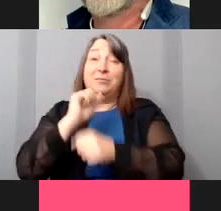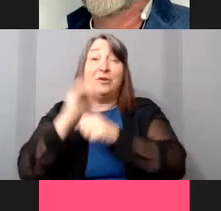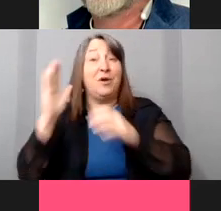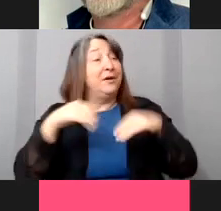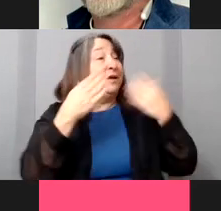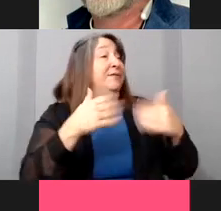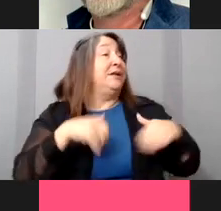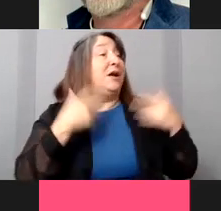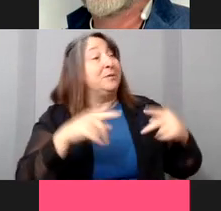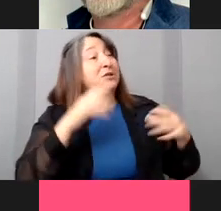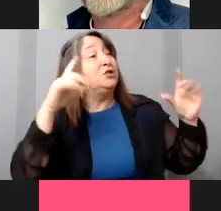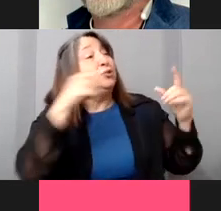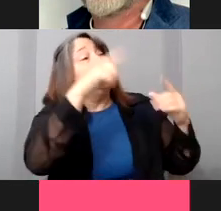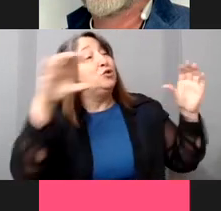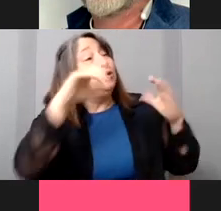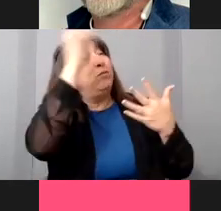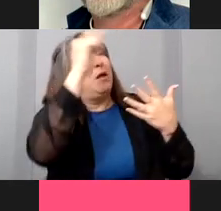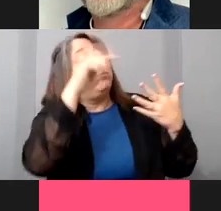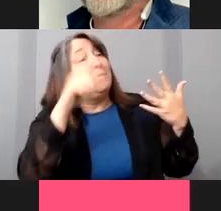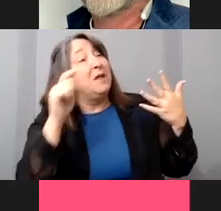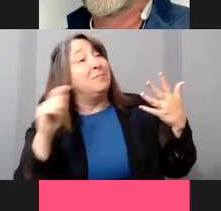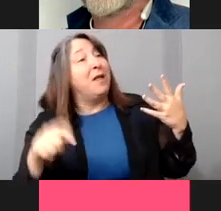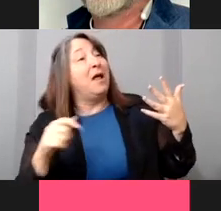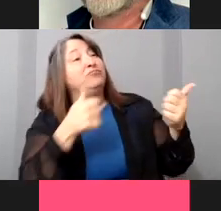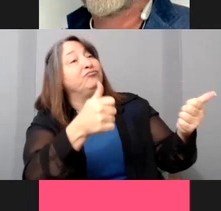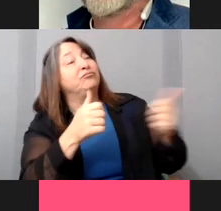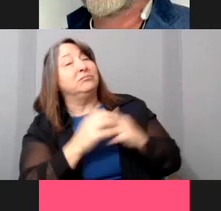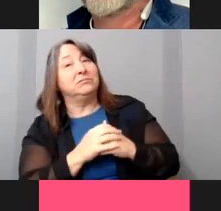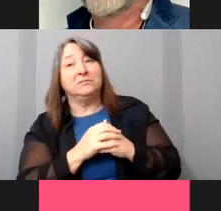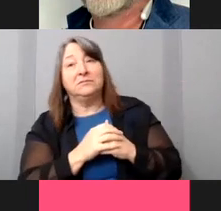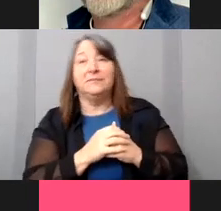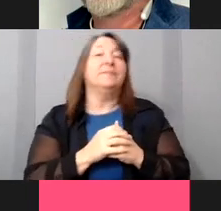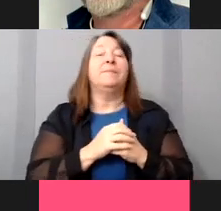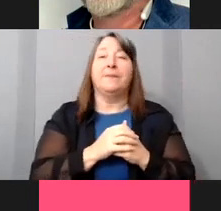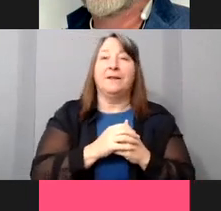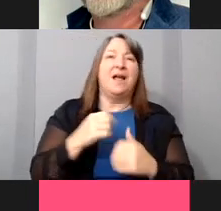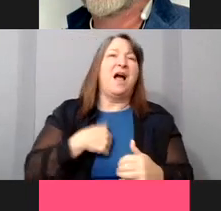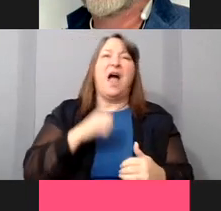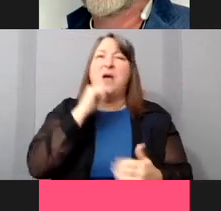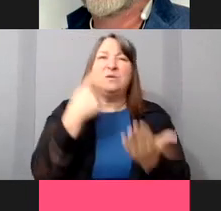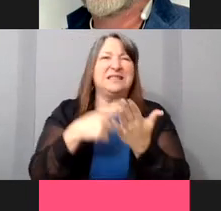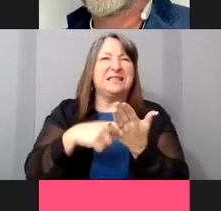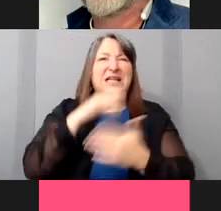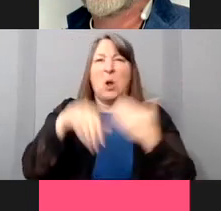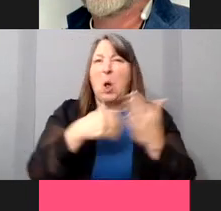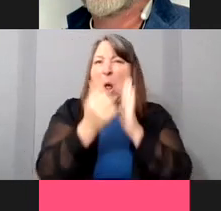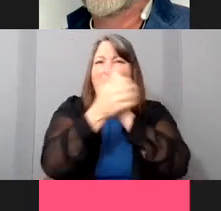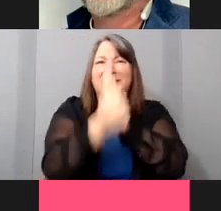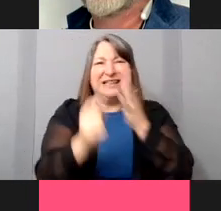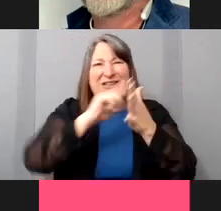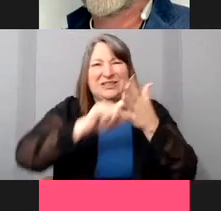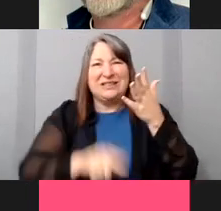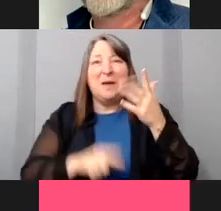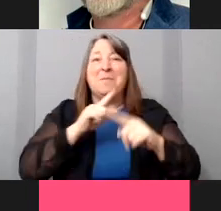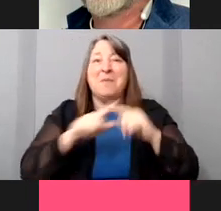right? It stops being mentoring, I think, if that's missing. I won't go through all of these skills, but certainly I think the ones on